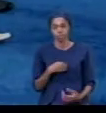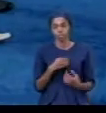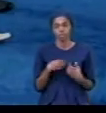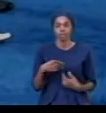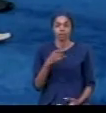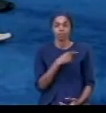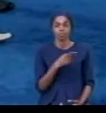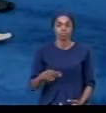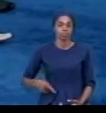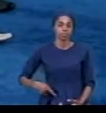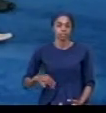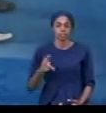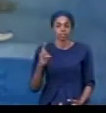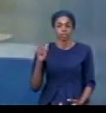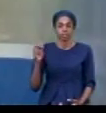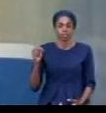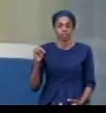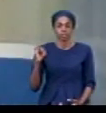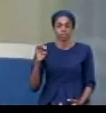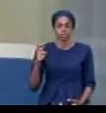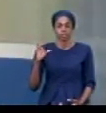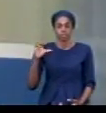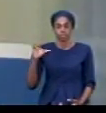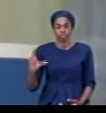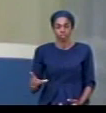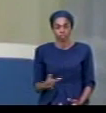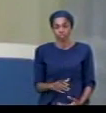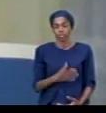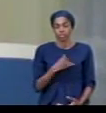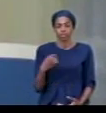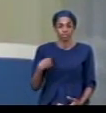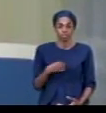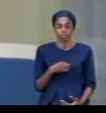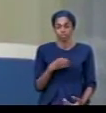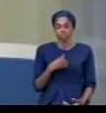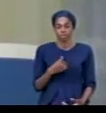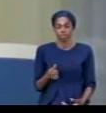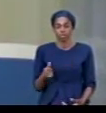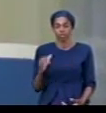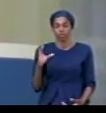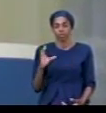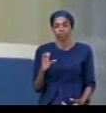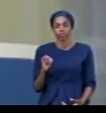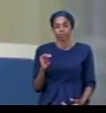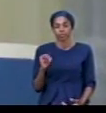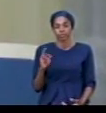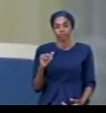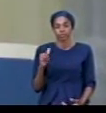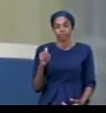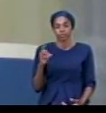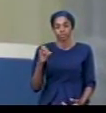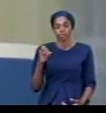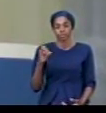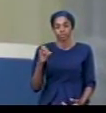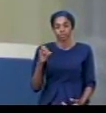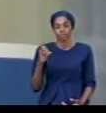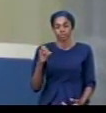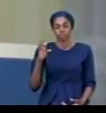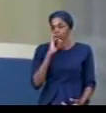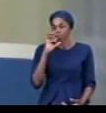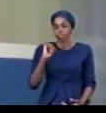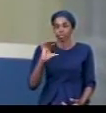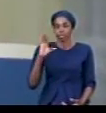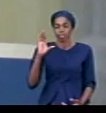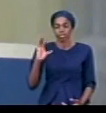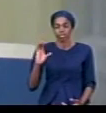is co-chair media publicity. Then Comrade Jude Johnson, co-chair ICT Live Transmission.